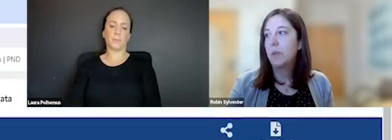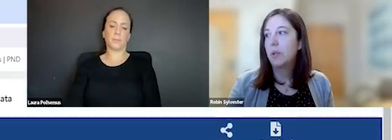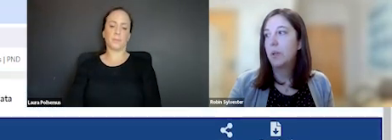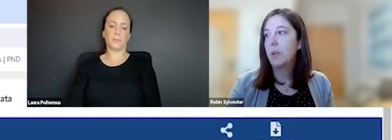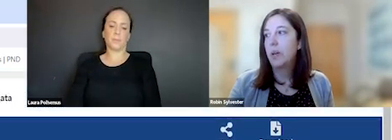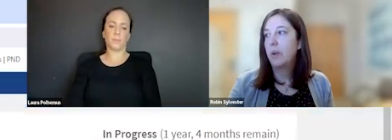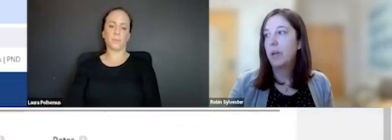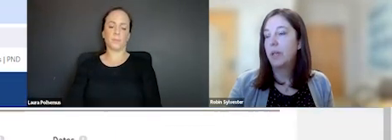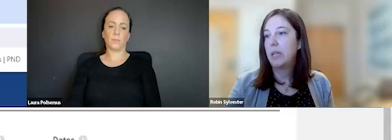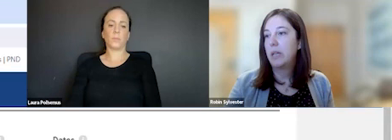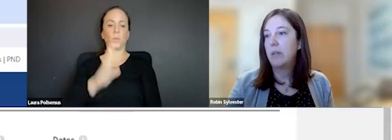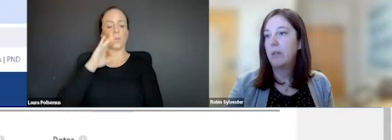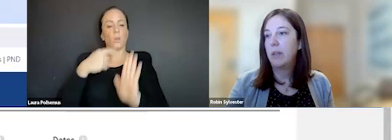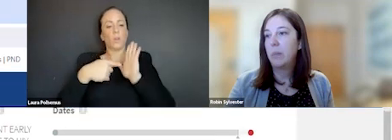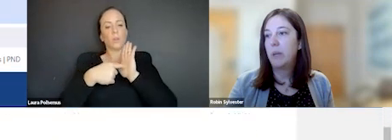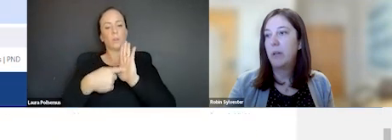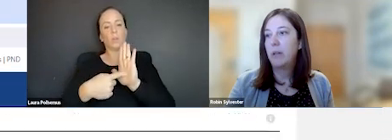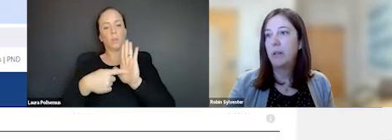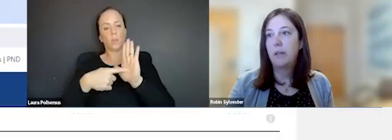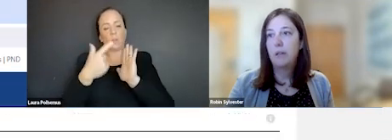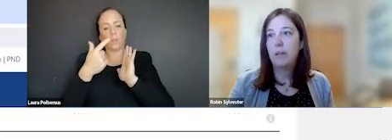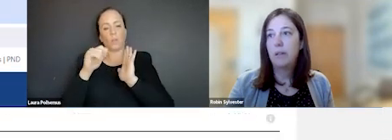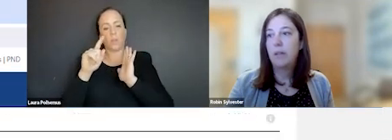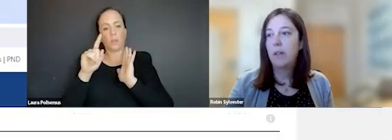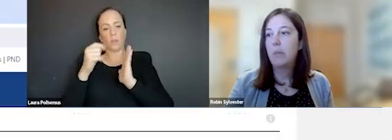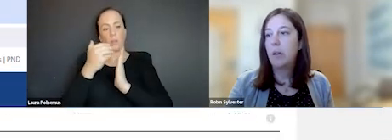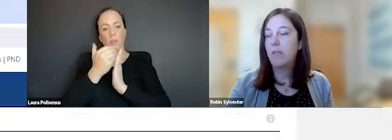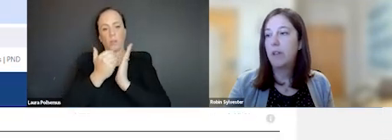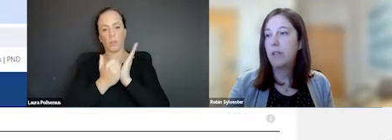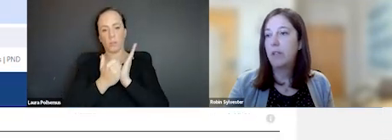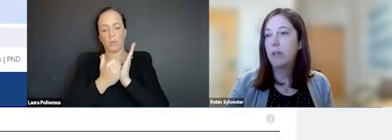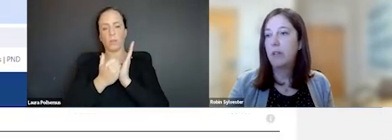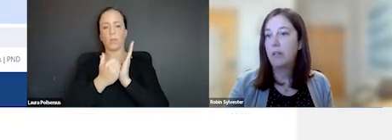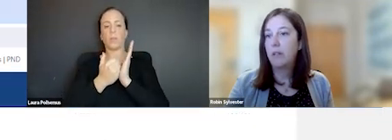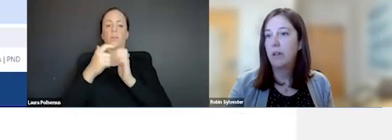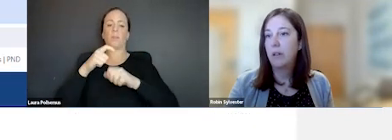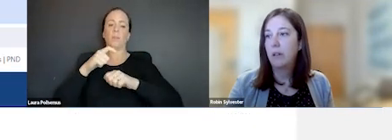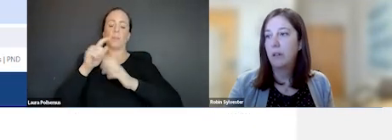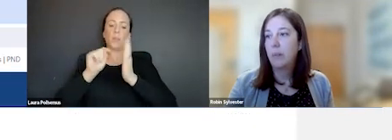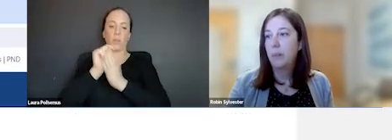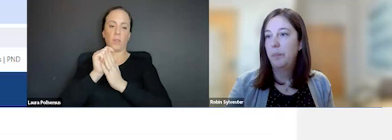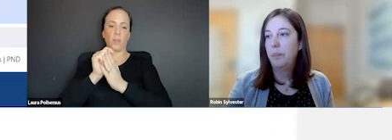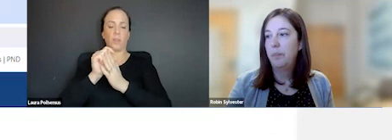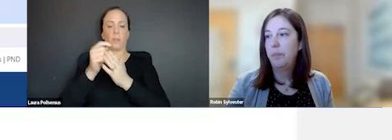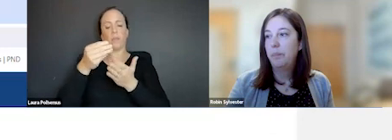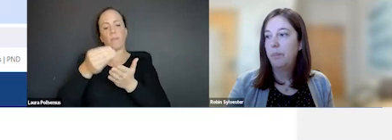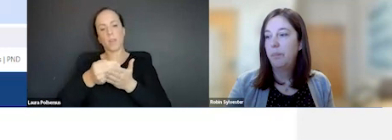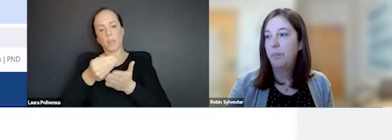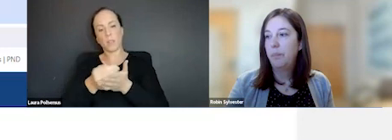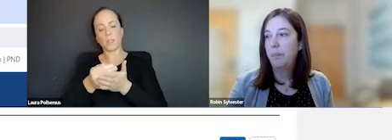And this will show you that grant listing, the period, the amount of funding.